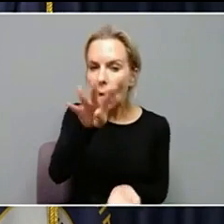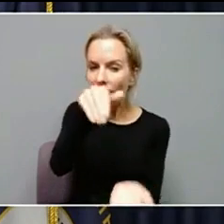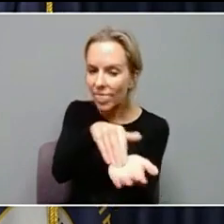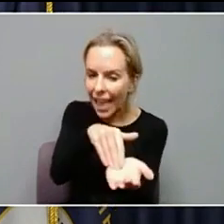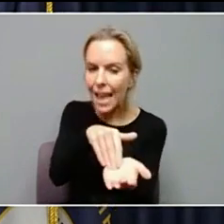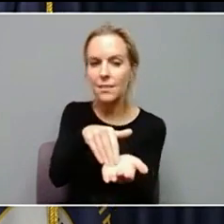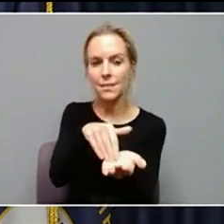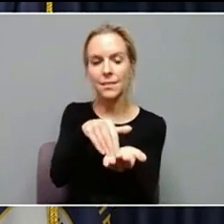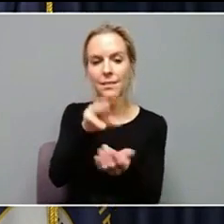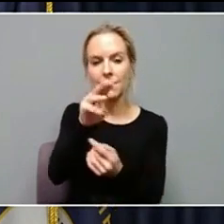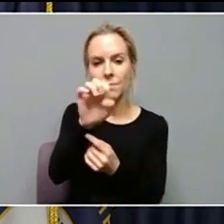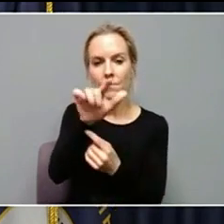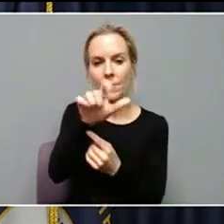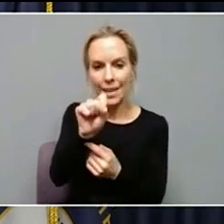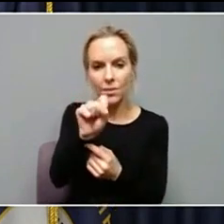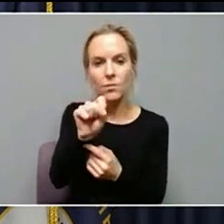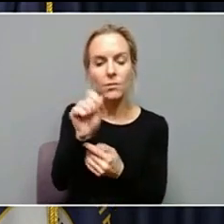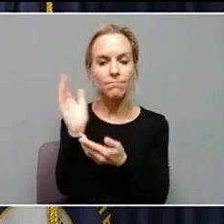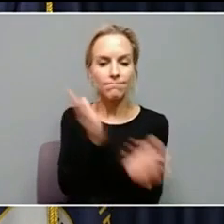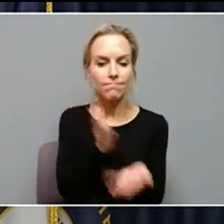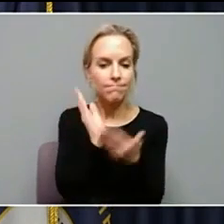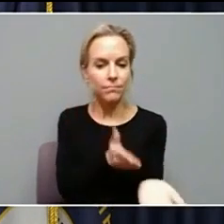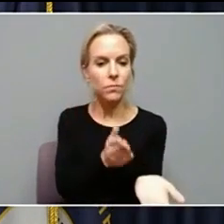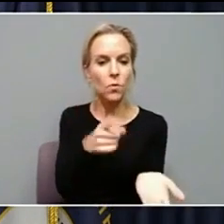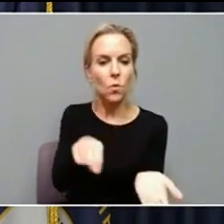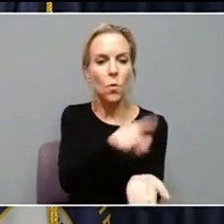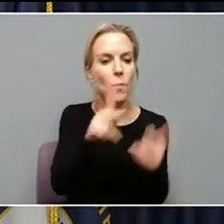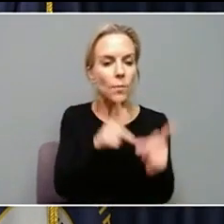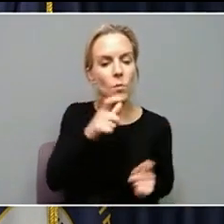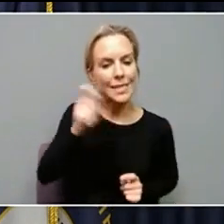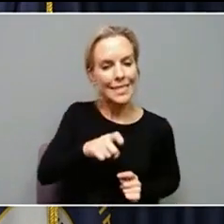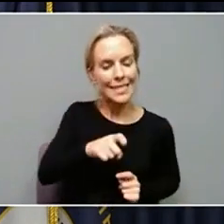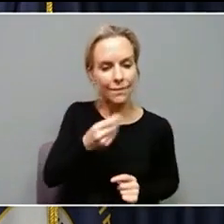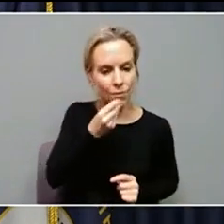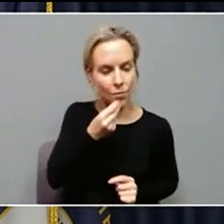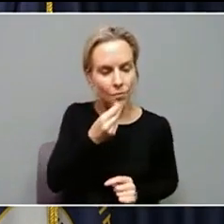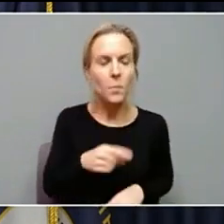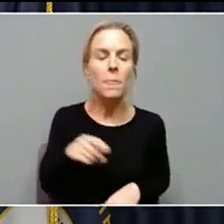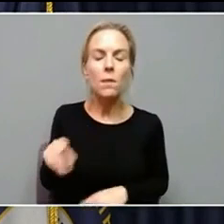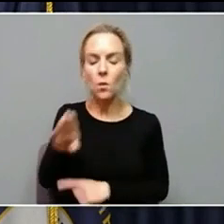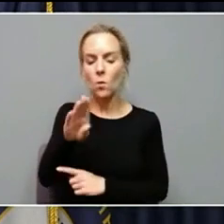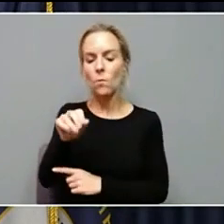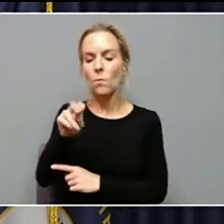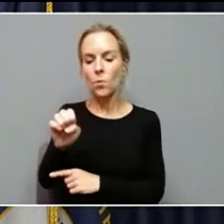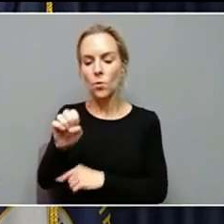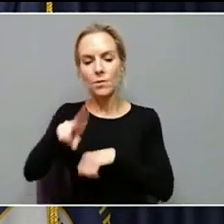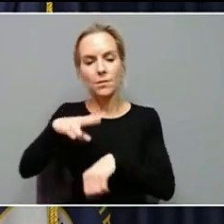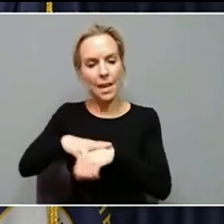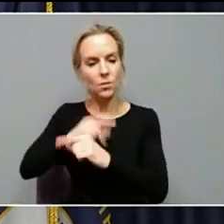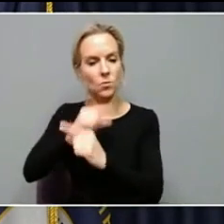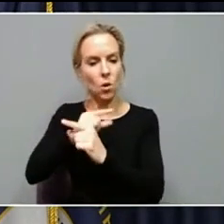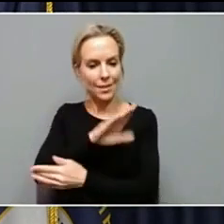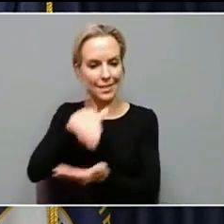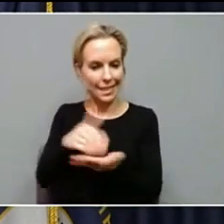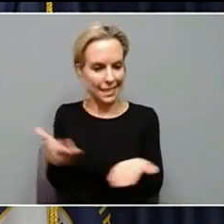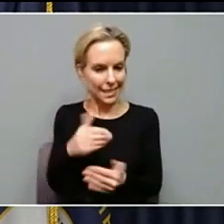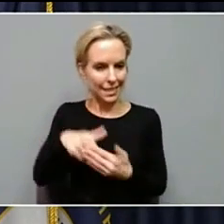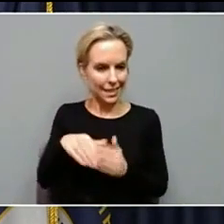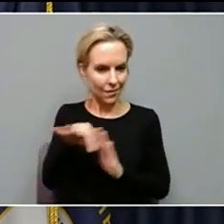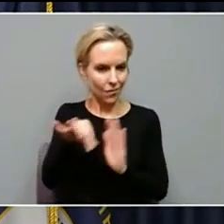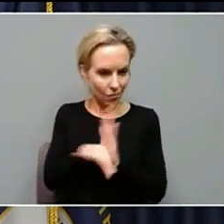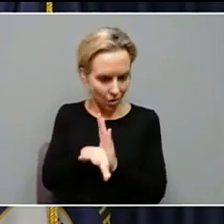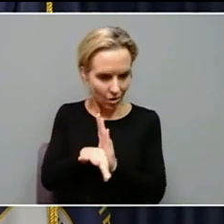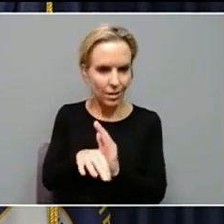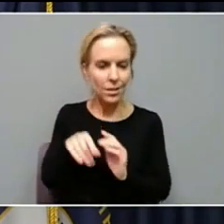Kentucky who needed it. At Boone National Guard Center here in Frankfort, the Window H Ford Regional